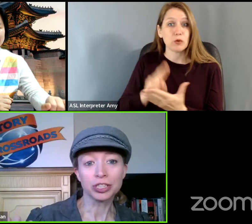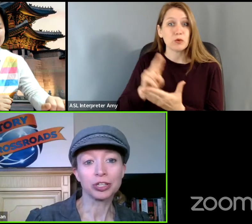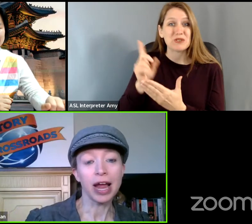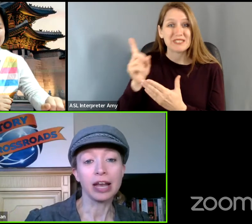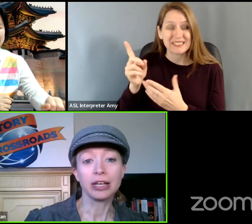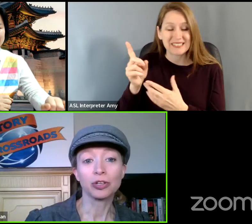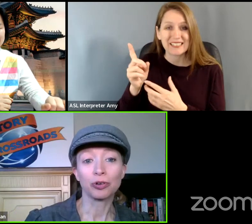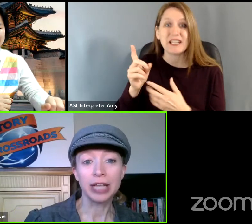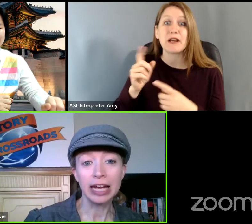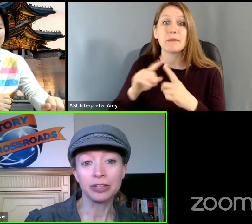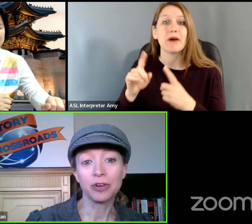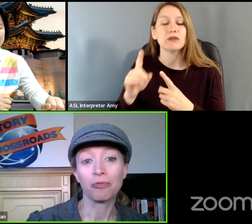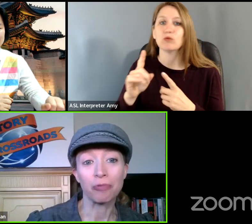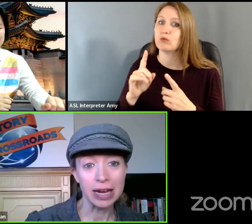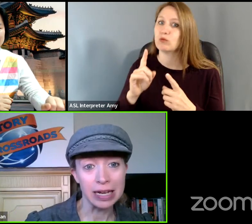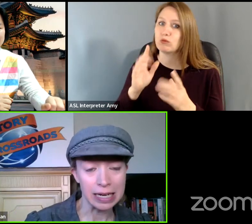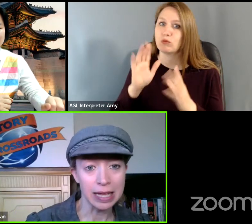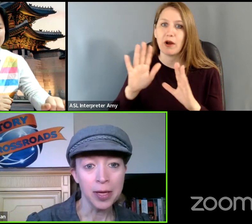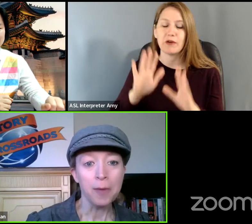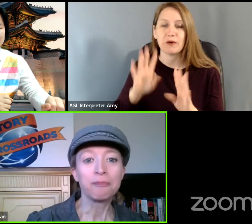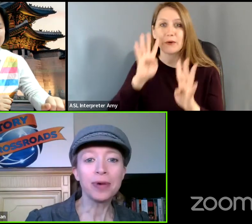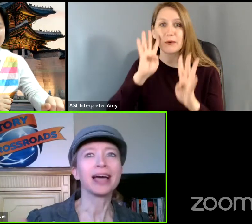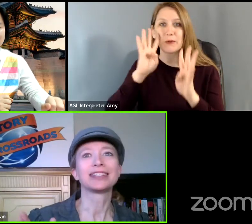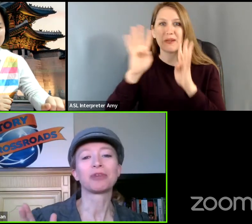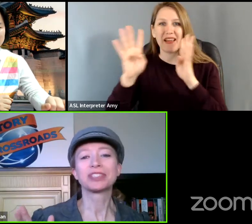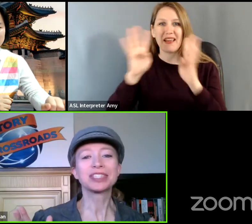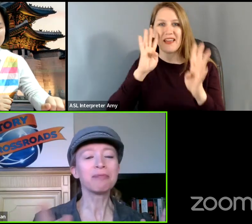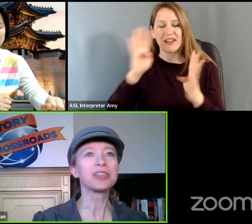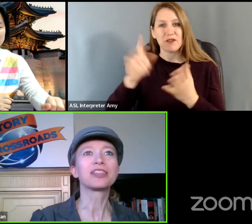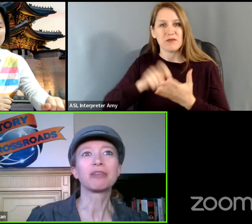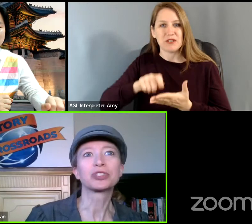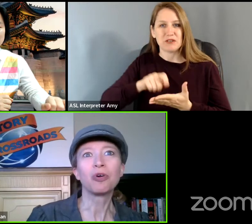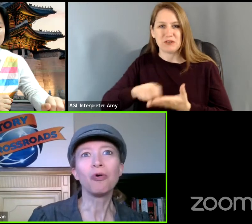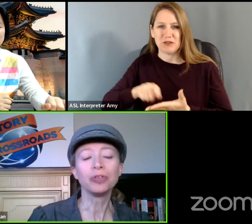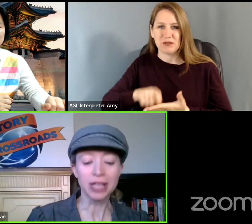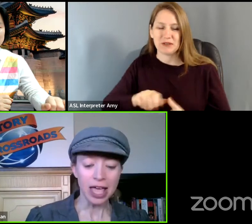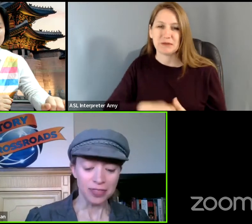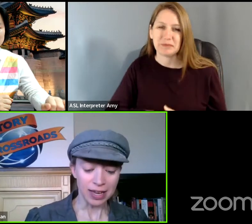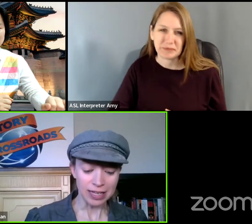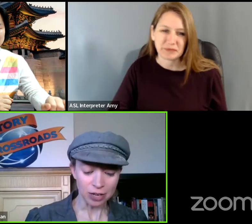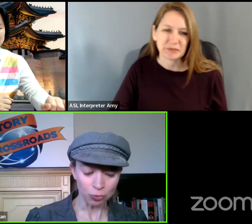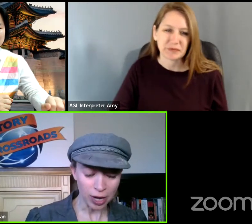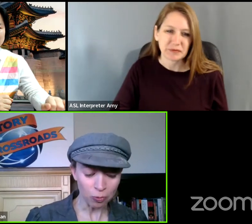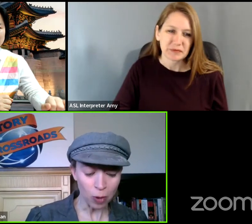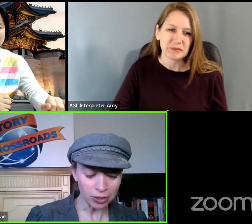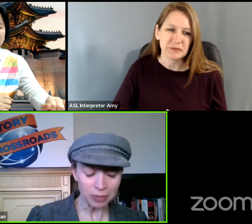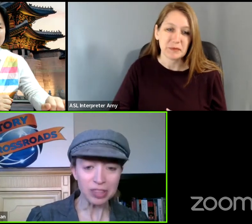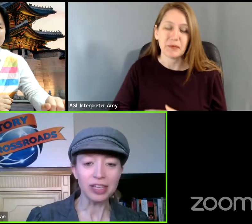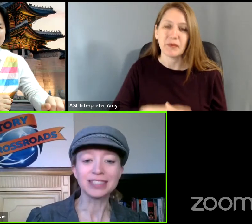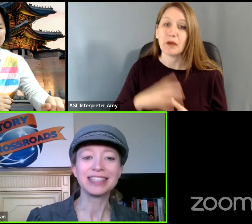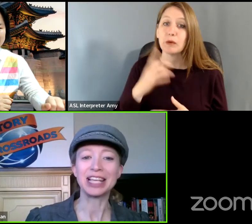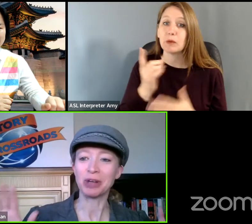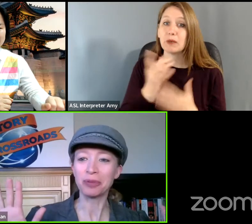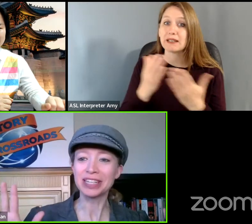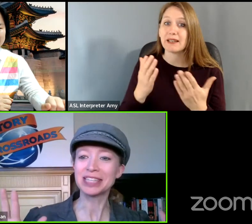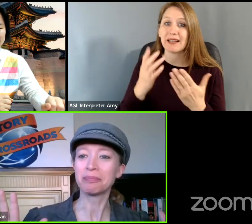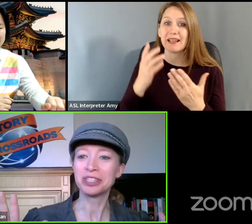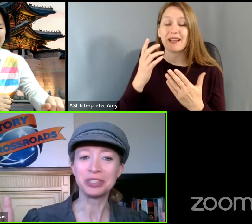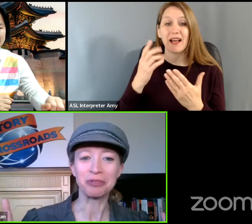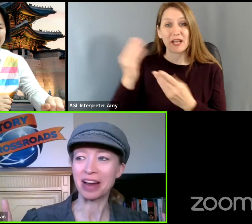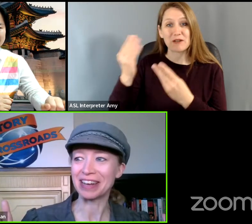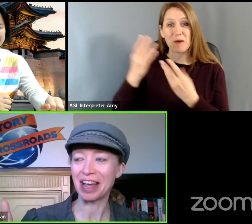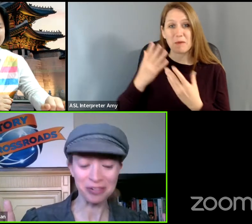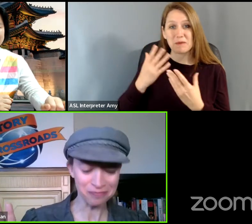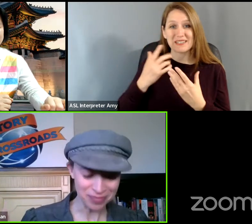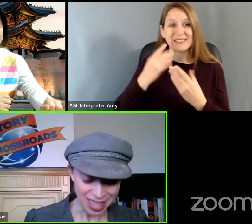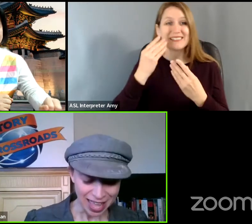Korean literature and creative writing. But there was something that I was told that is a great welcoming thing to say. So I'm going to attempt to